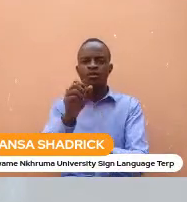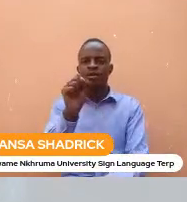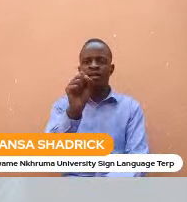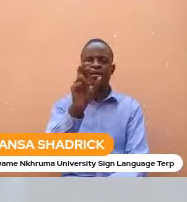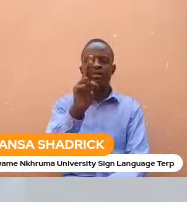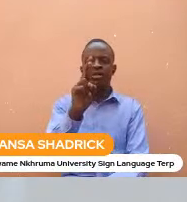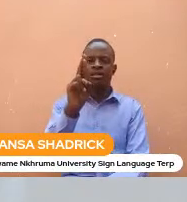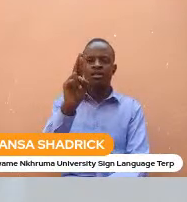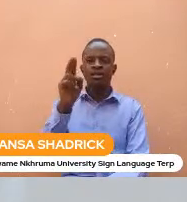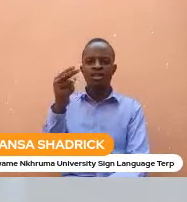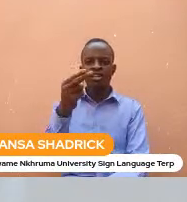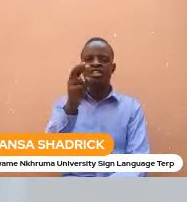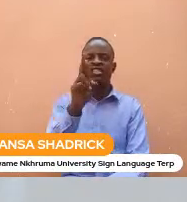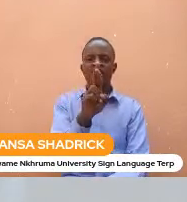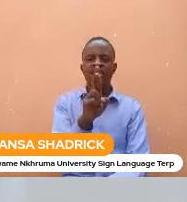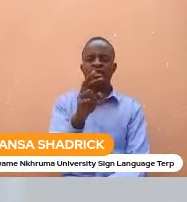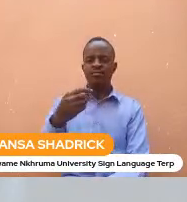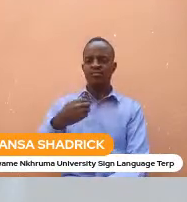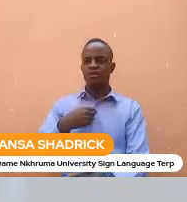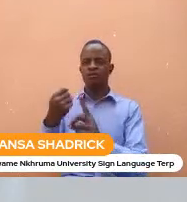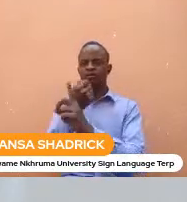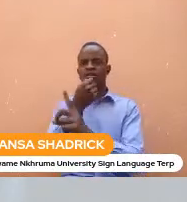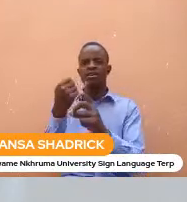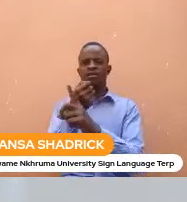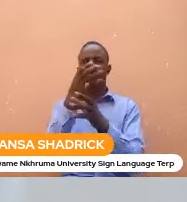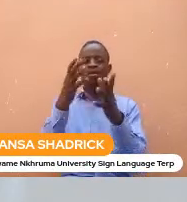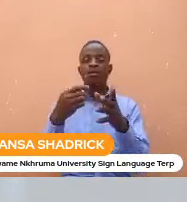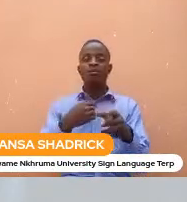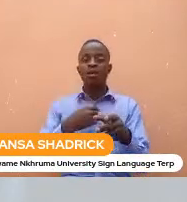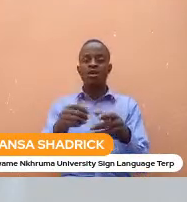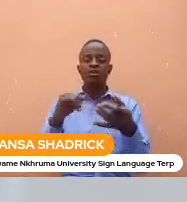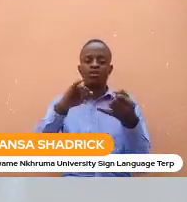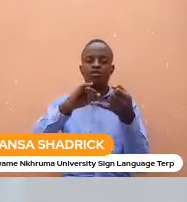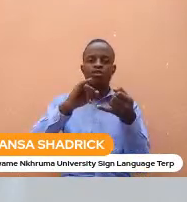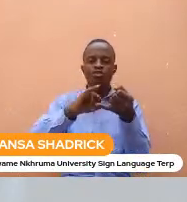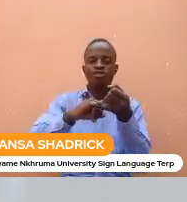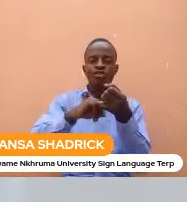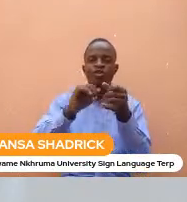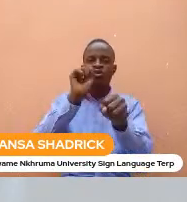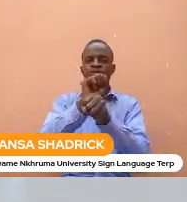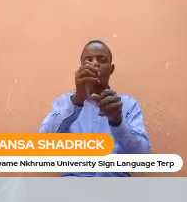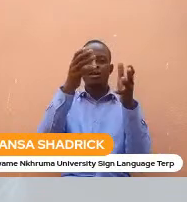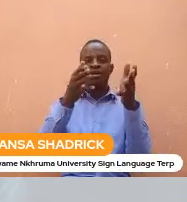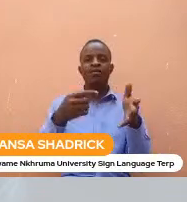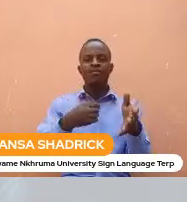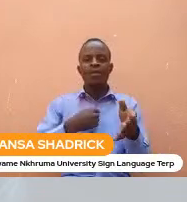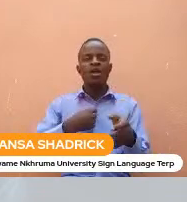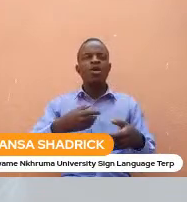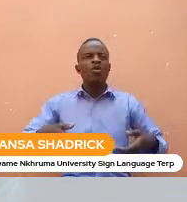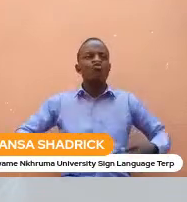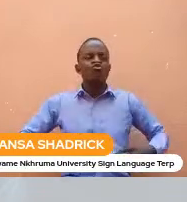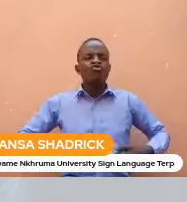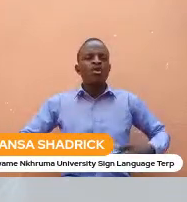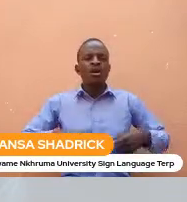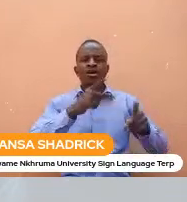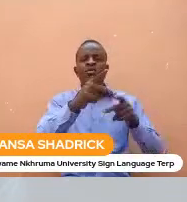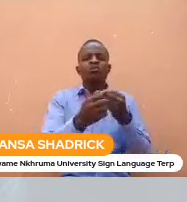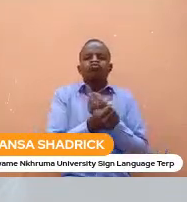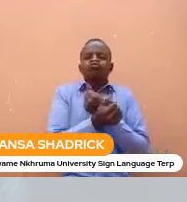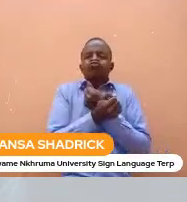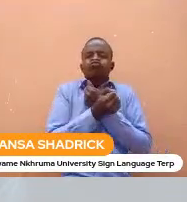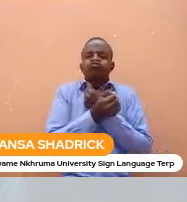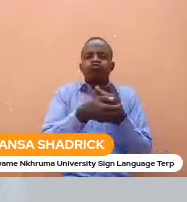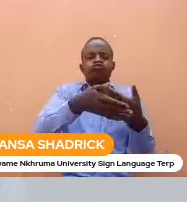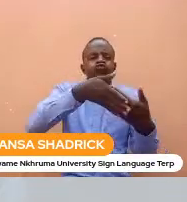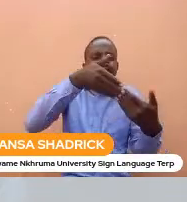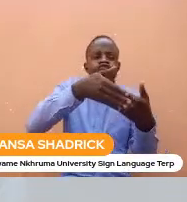Yeah, apart from that, I'm also a social worker by profession, and I'm mostly passionate about young people and adolescents. Yes, that's about me.